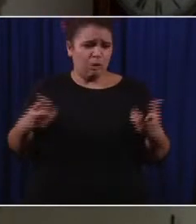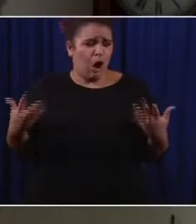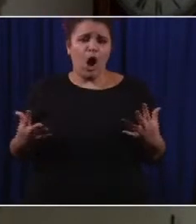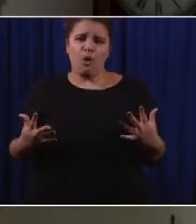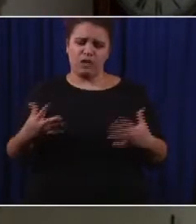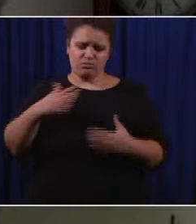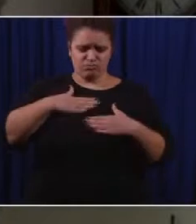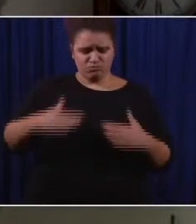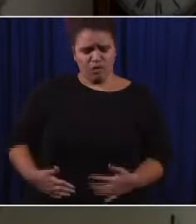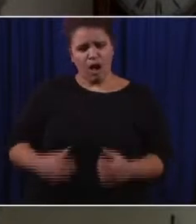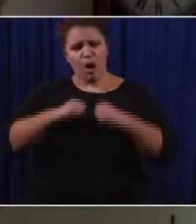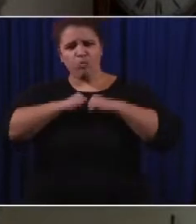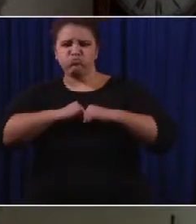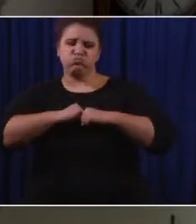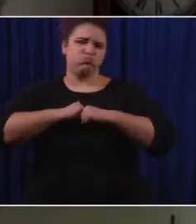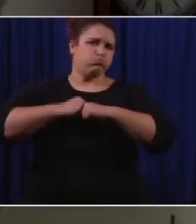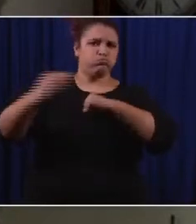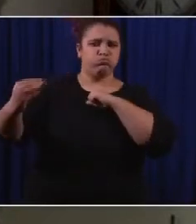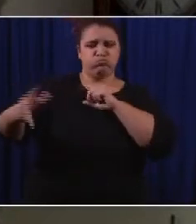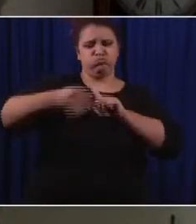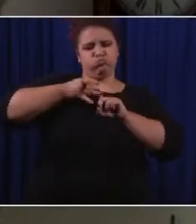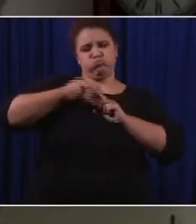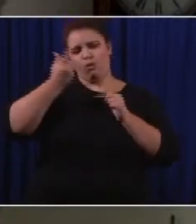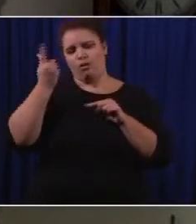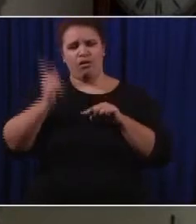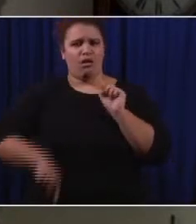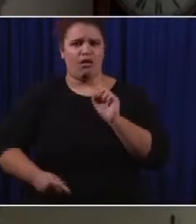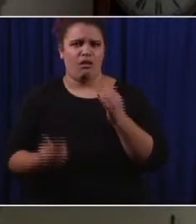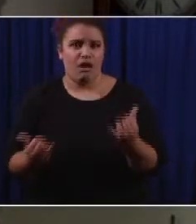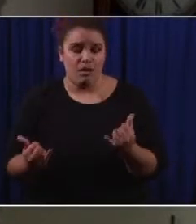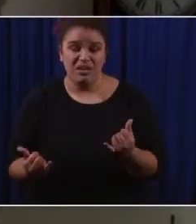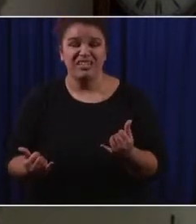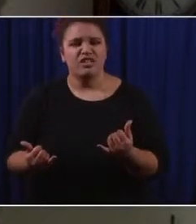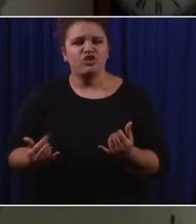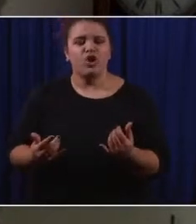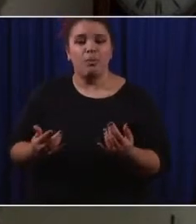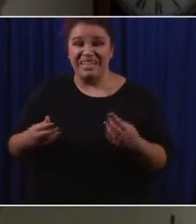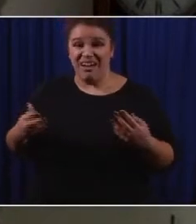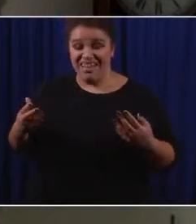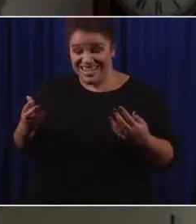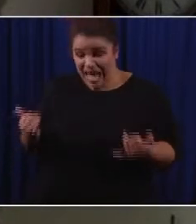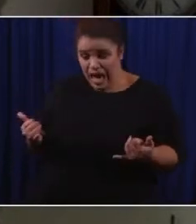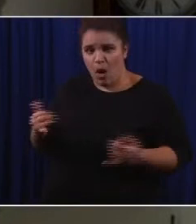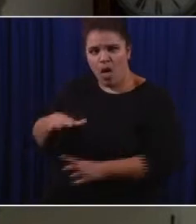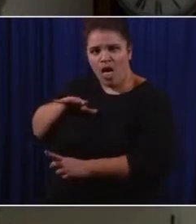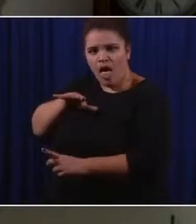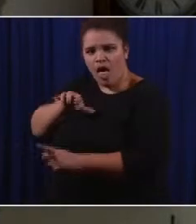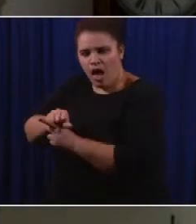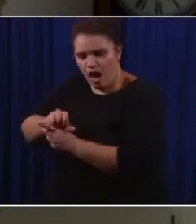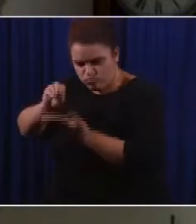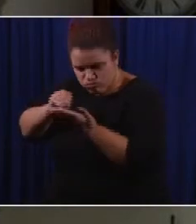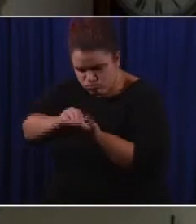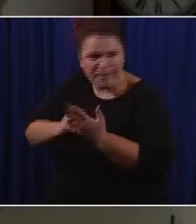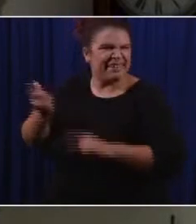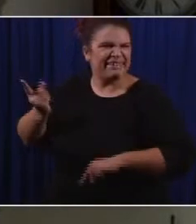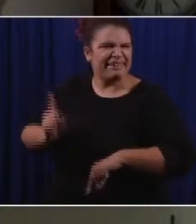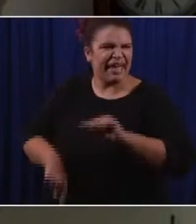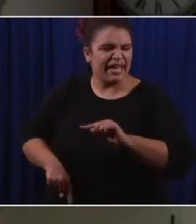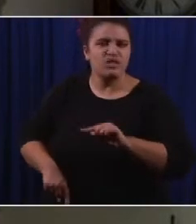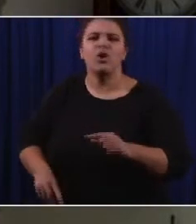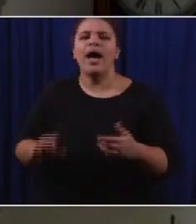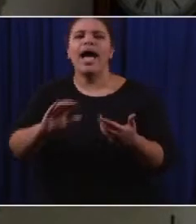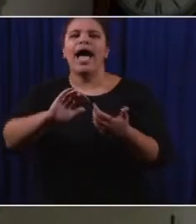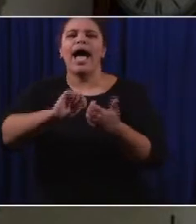you said, to some sort of immunity that isn't detectable now. So how do you account for those people who were infected